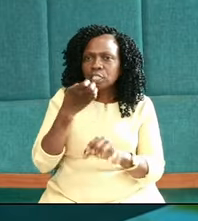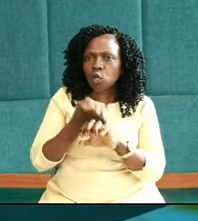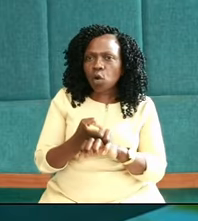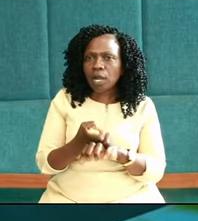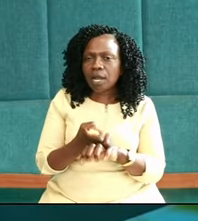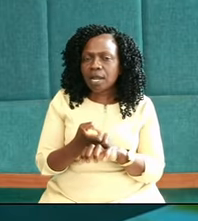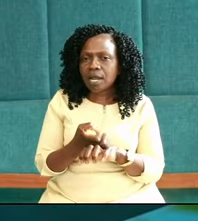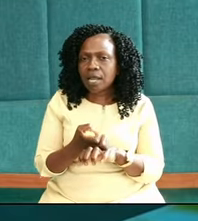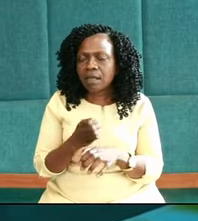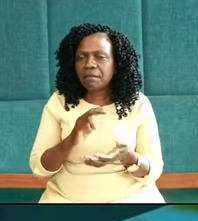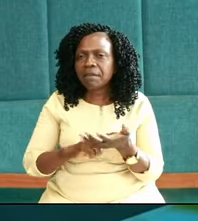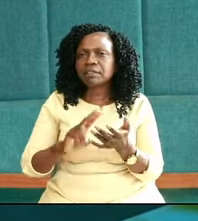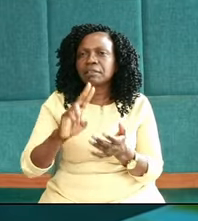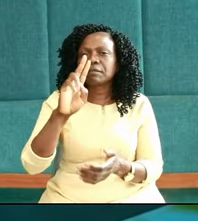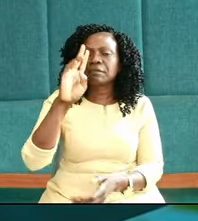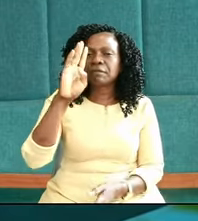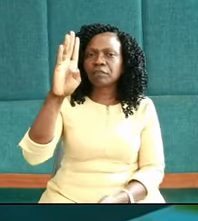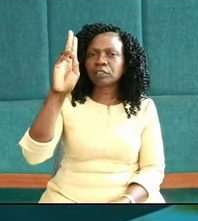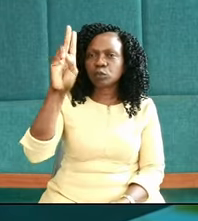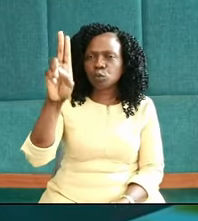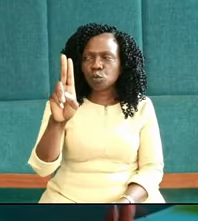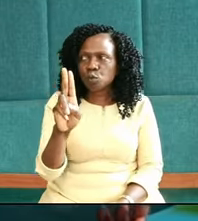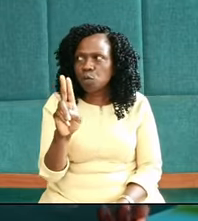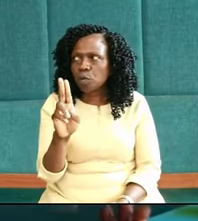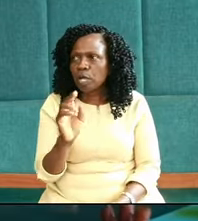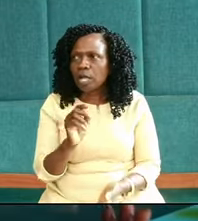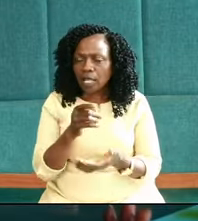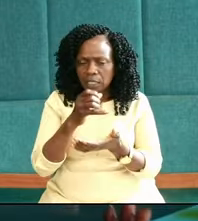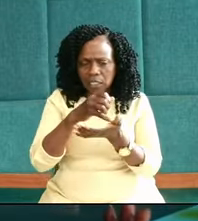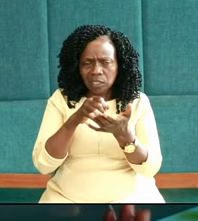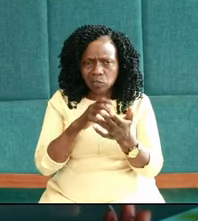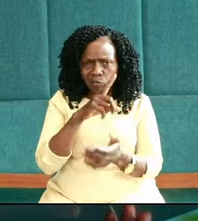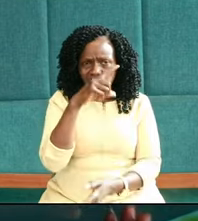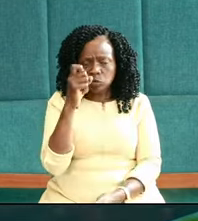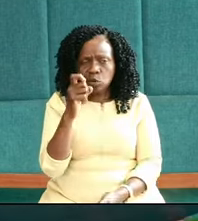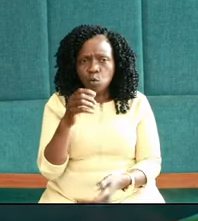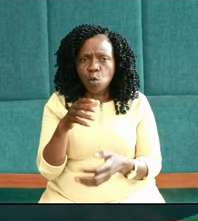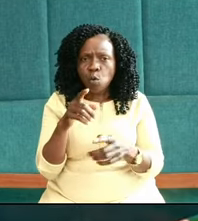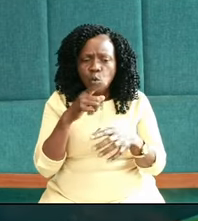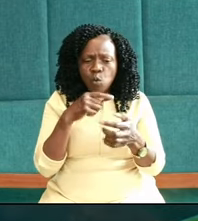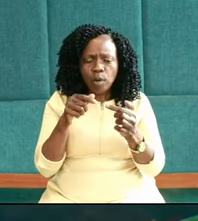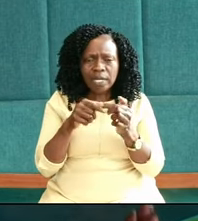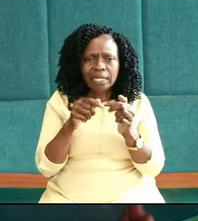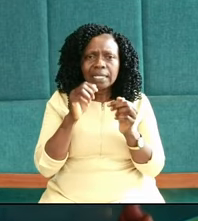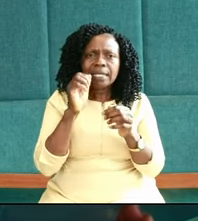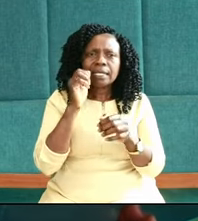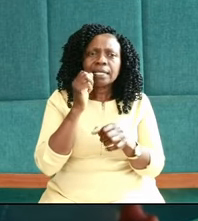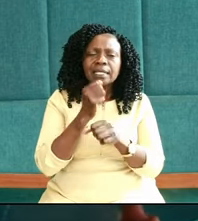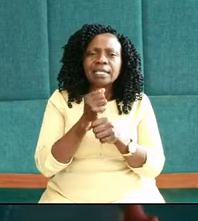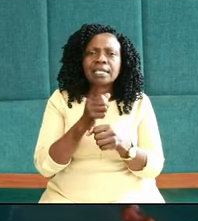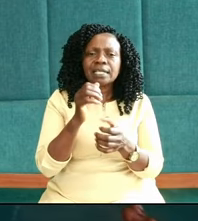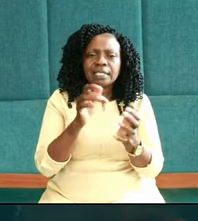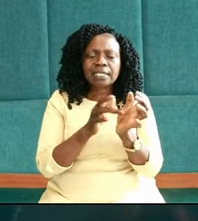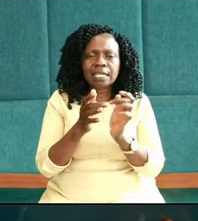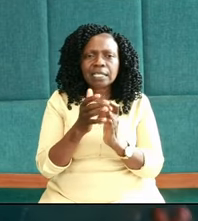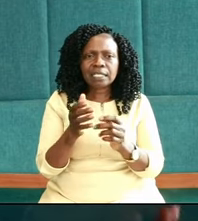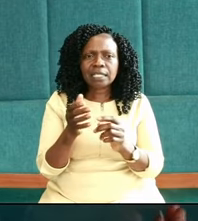That verse 42, I just question, when did Jesus get to know his